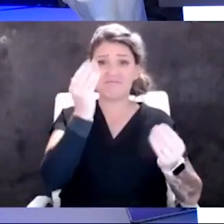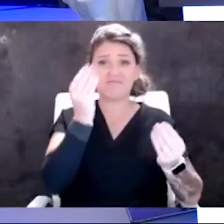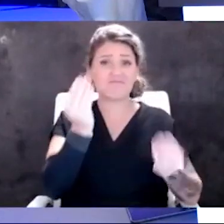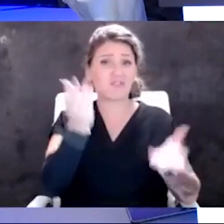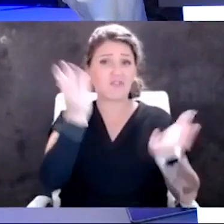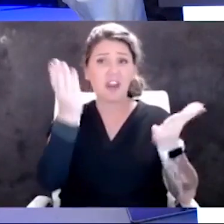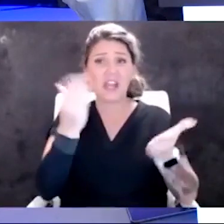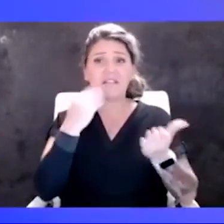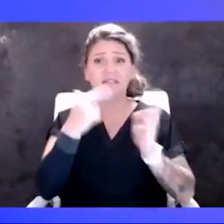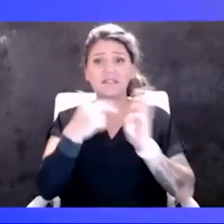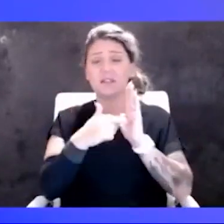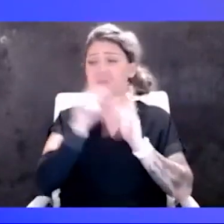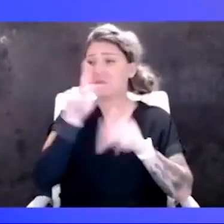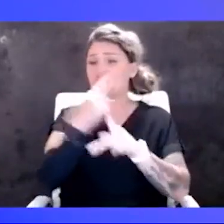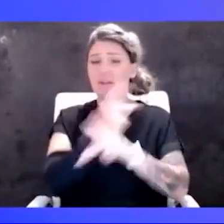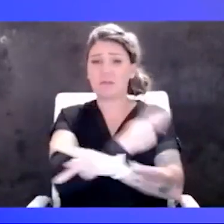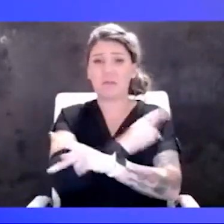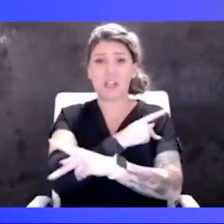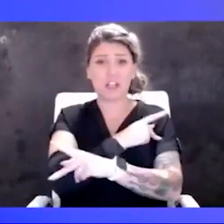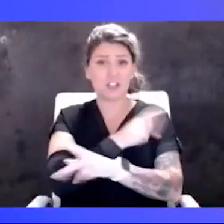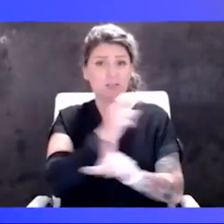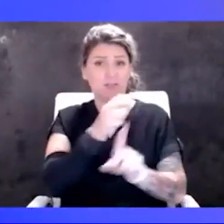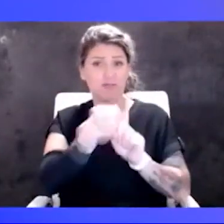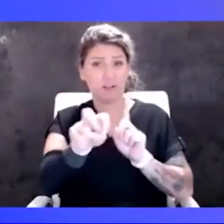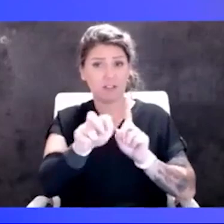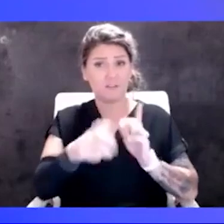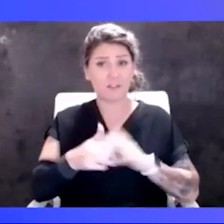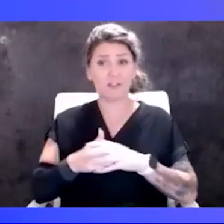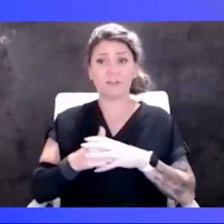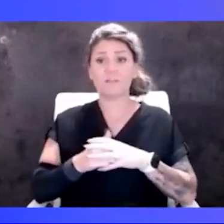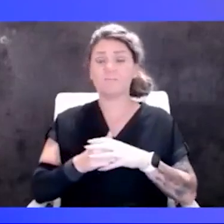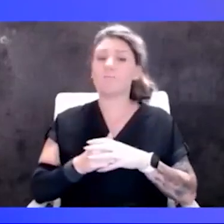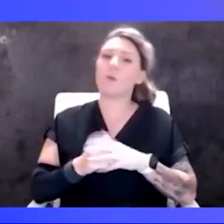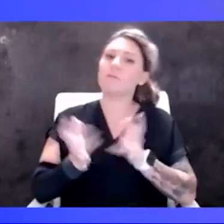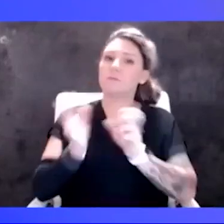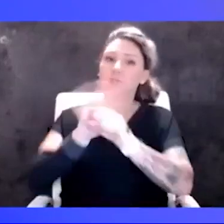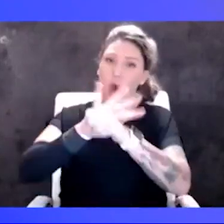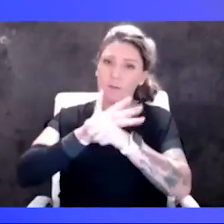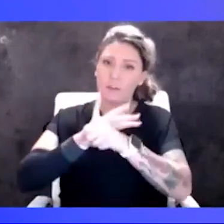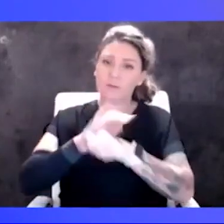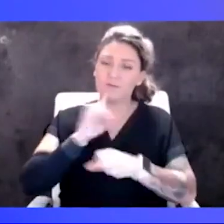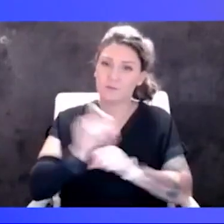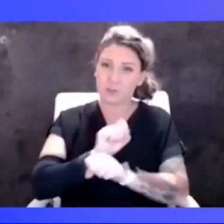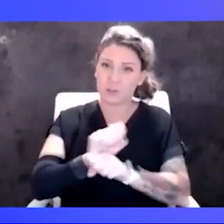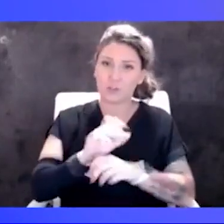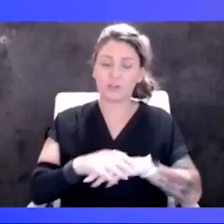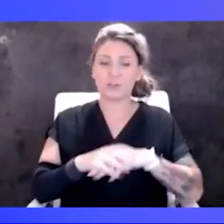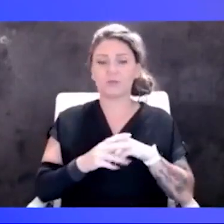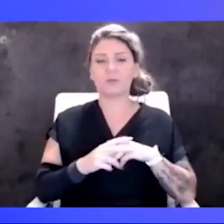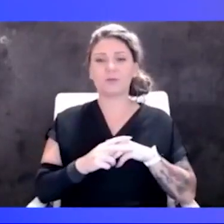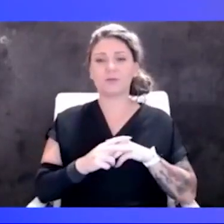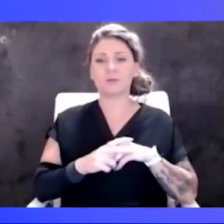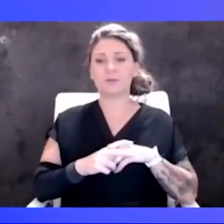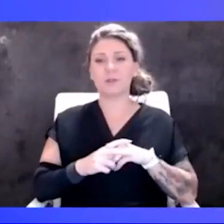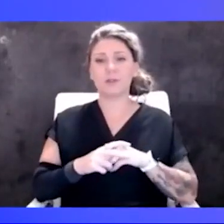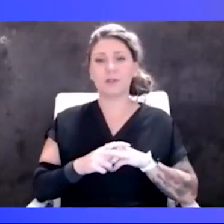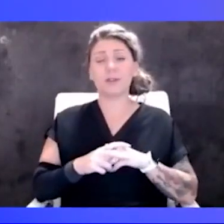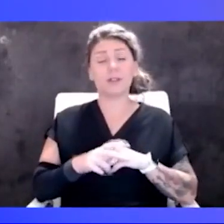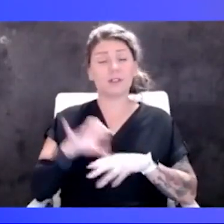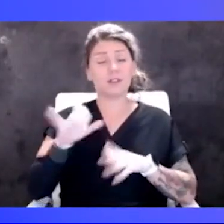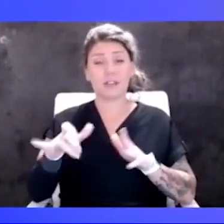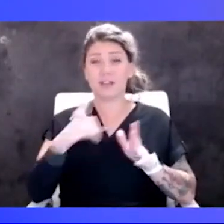brought in? Well, it's certainly COVID has been a big indication for